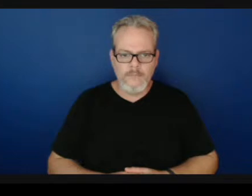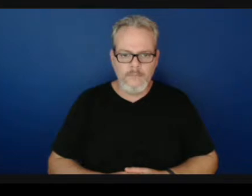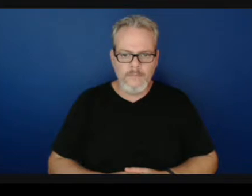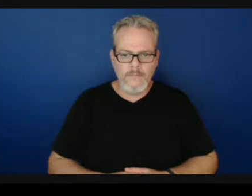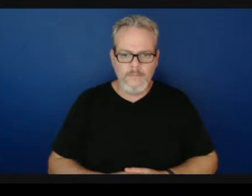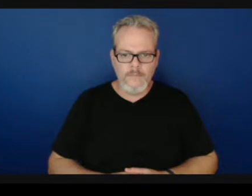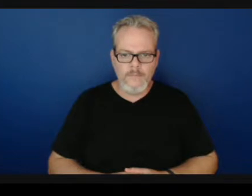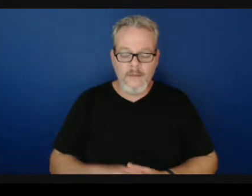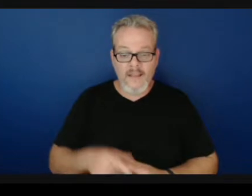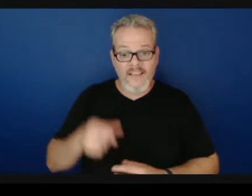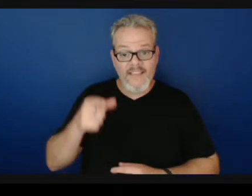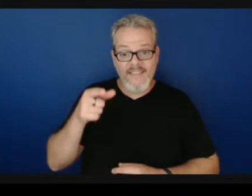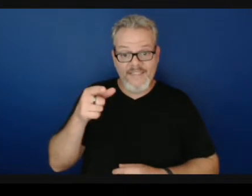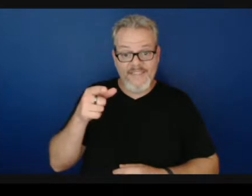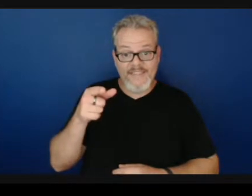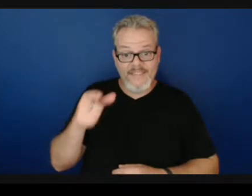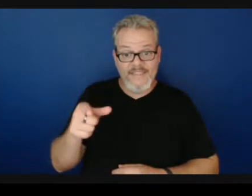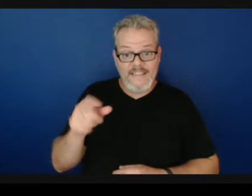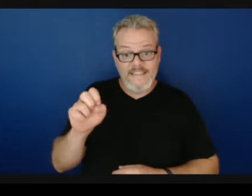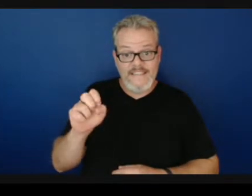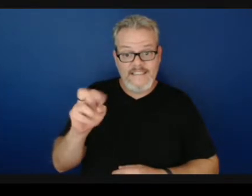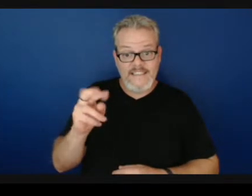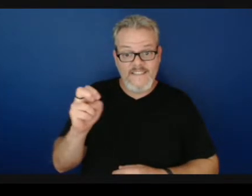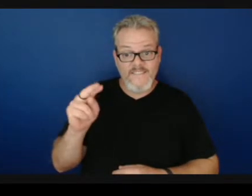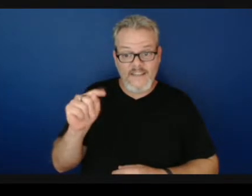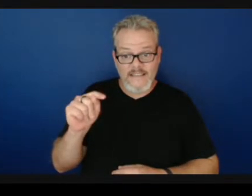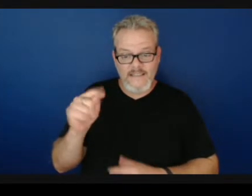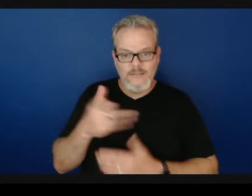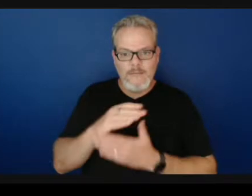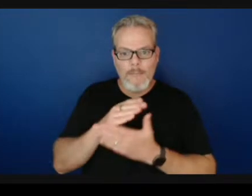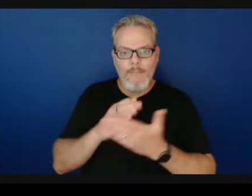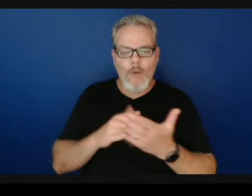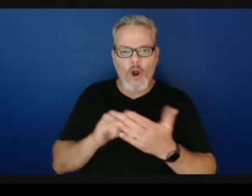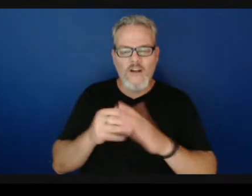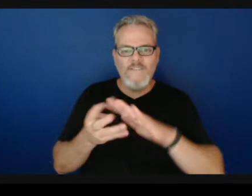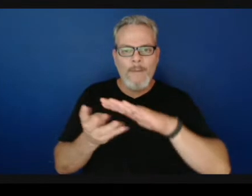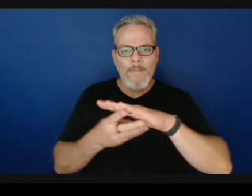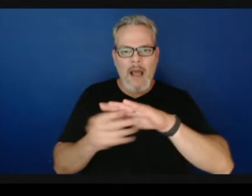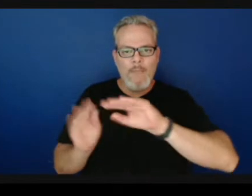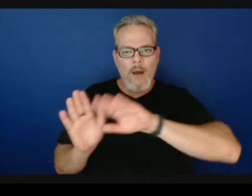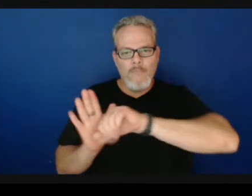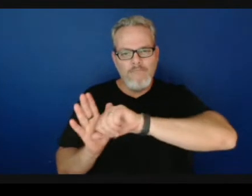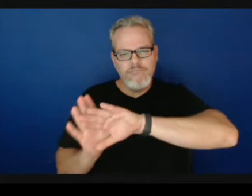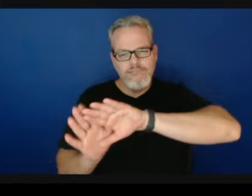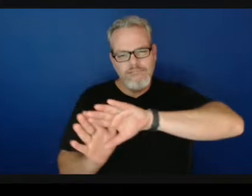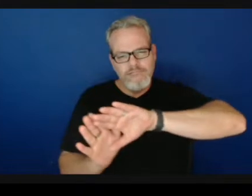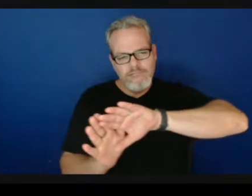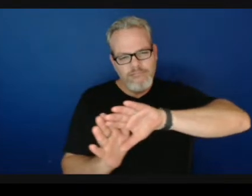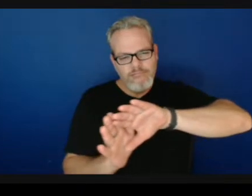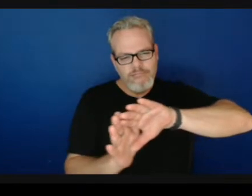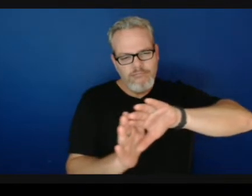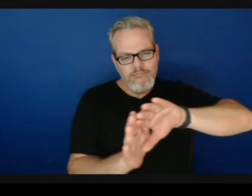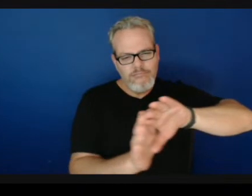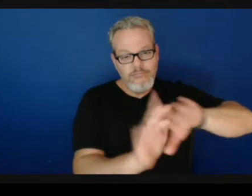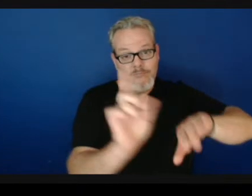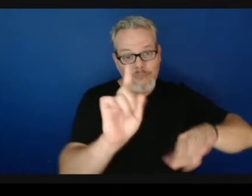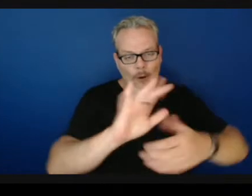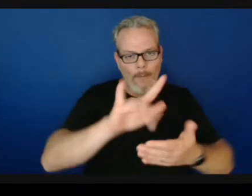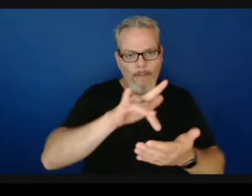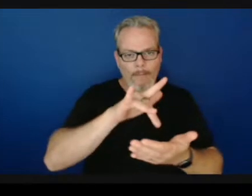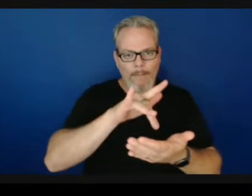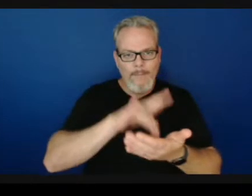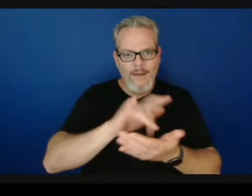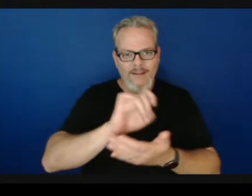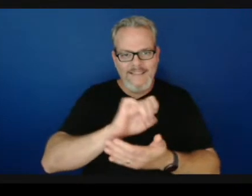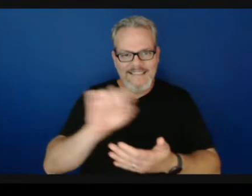this event was part of that magma pushing into the Middle East Rift Zone as well in 1989.